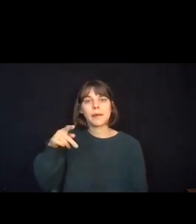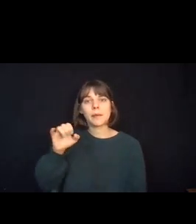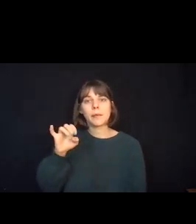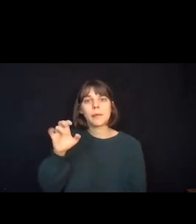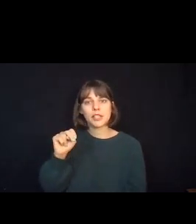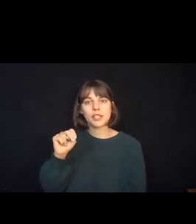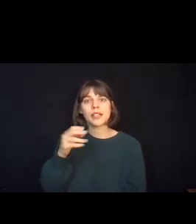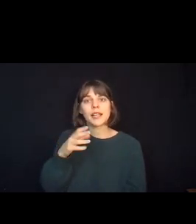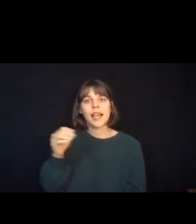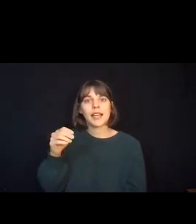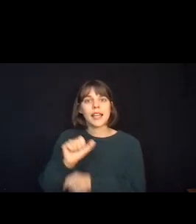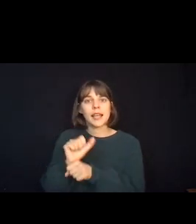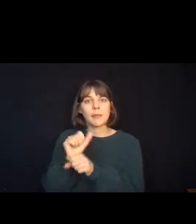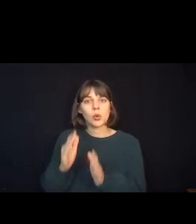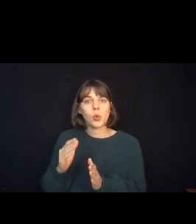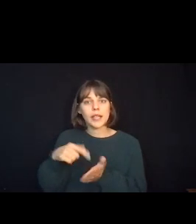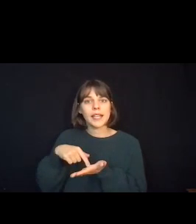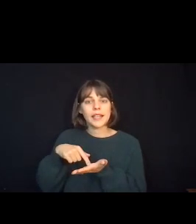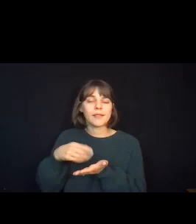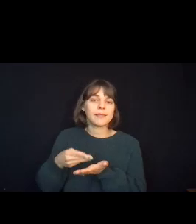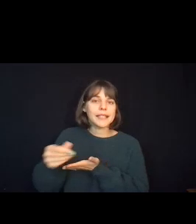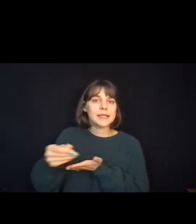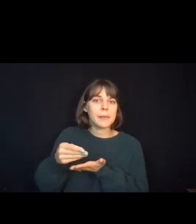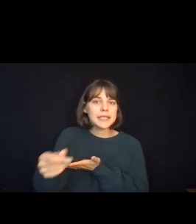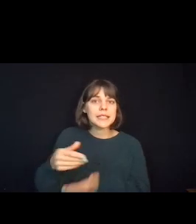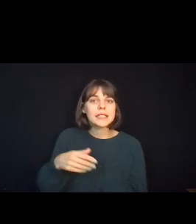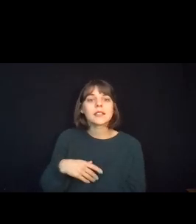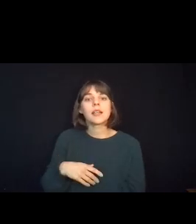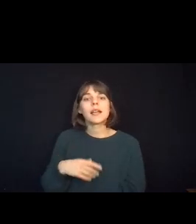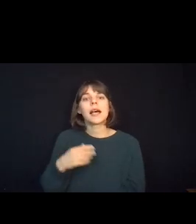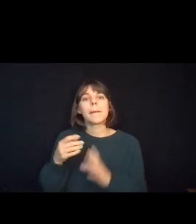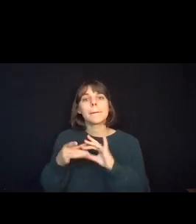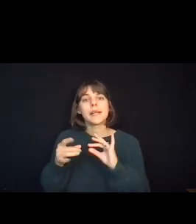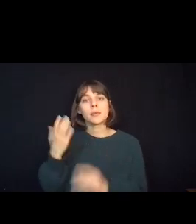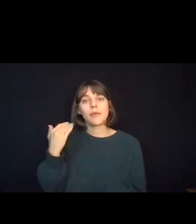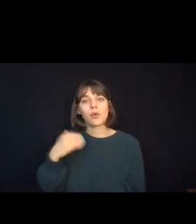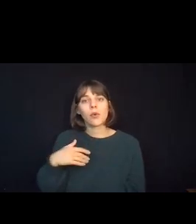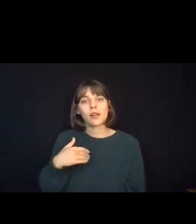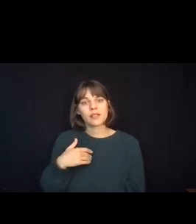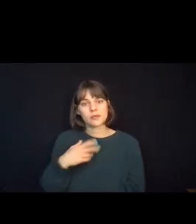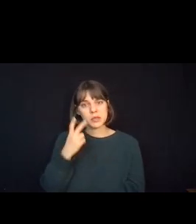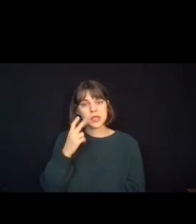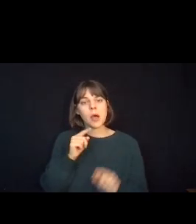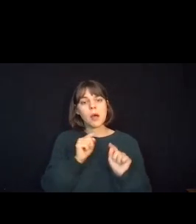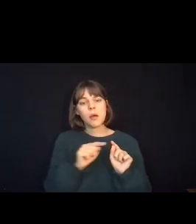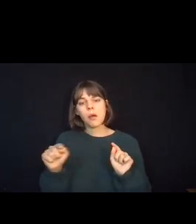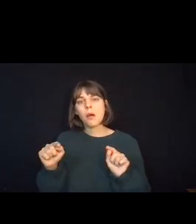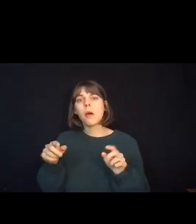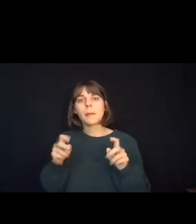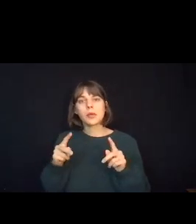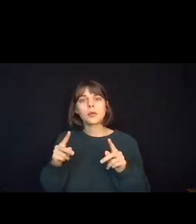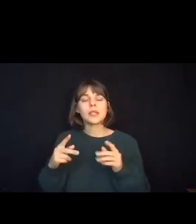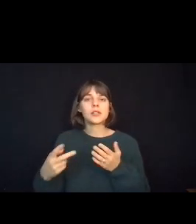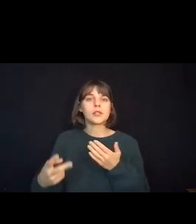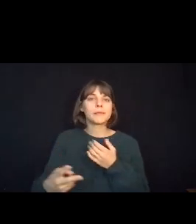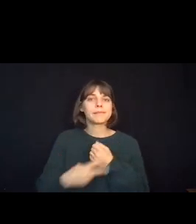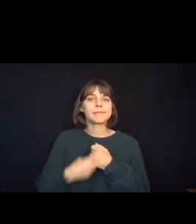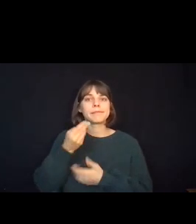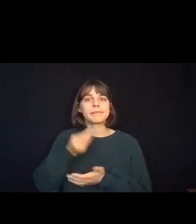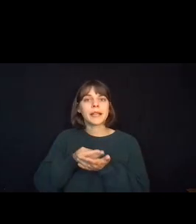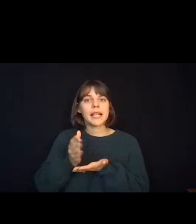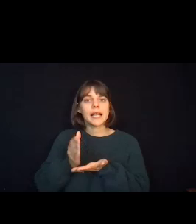expenses. And one of the things that I mentioned earlier was that we found some opportunities for budget reductions